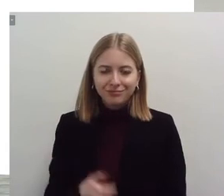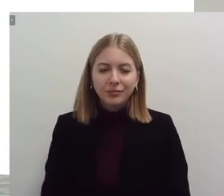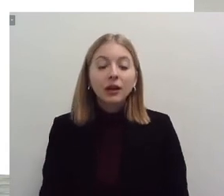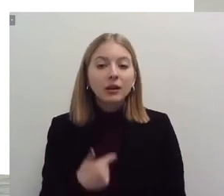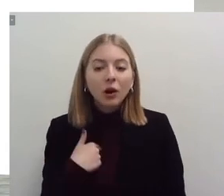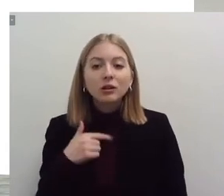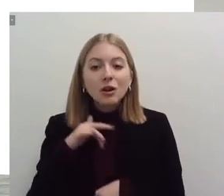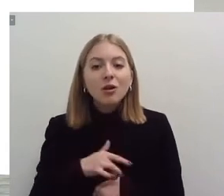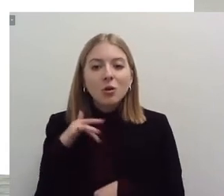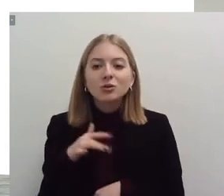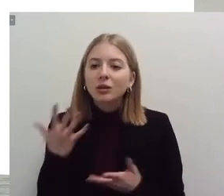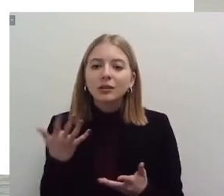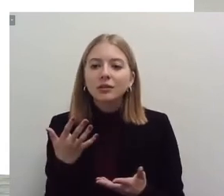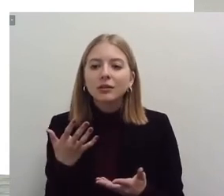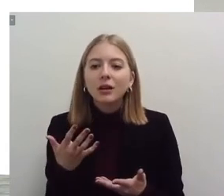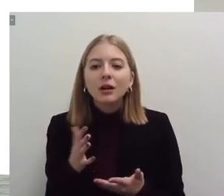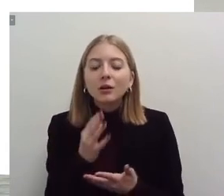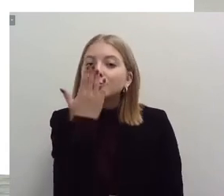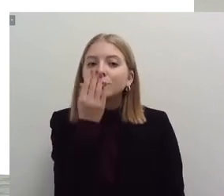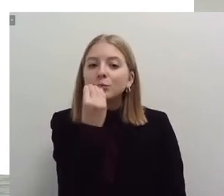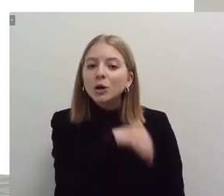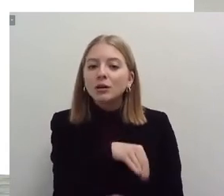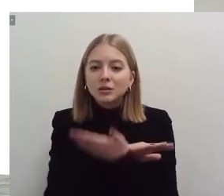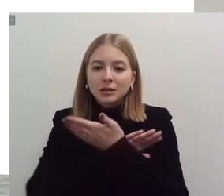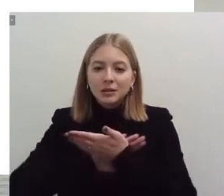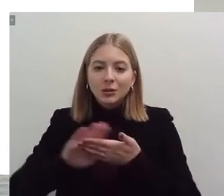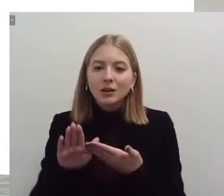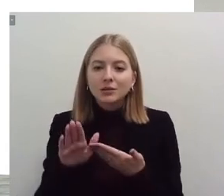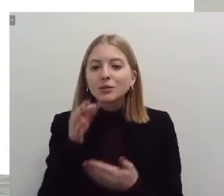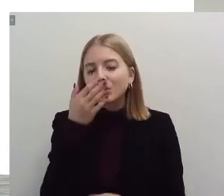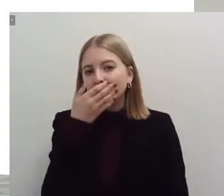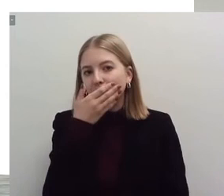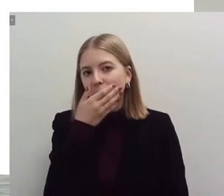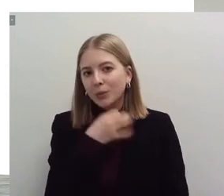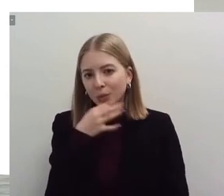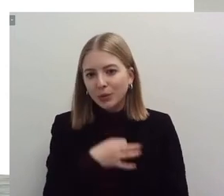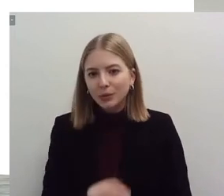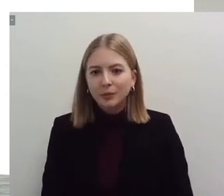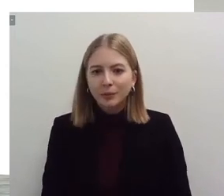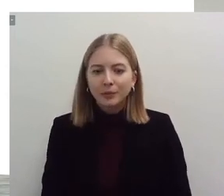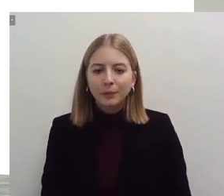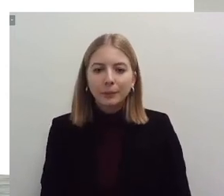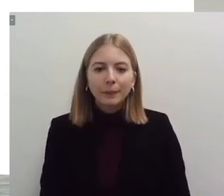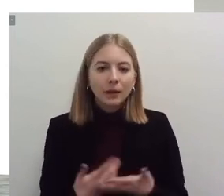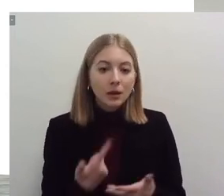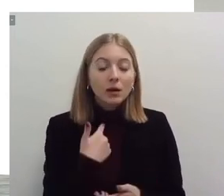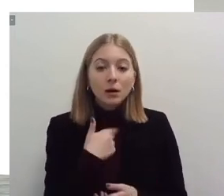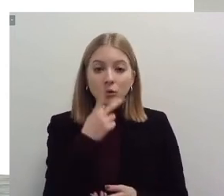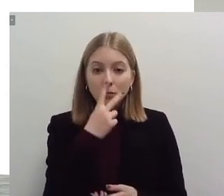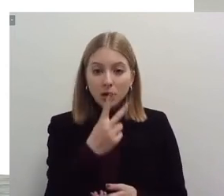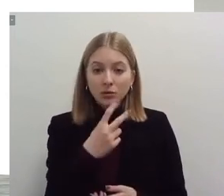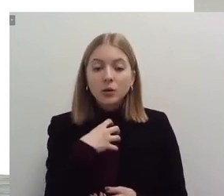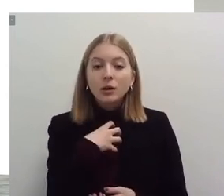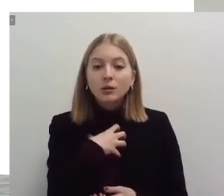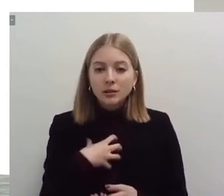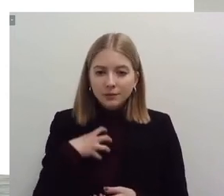So that sounds like we have some important work ahead of us, continuing to change those norms.